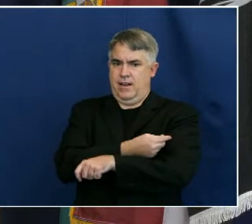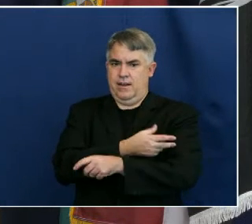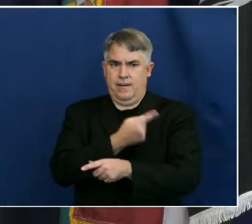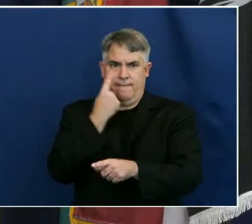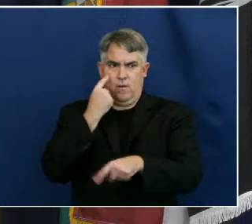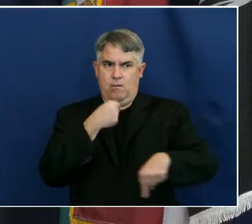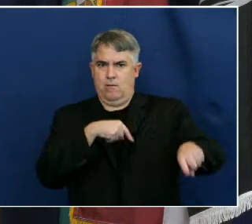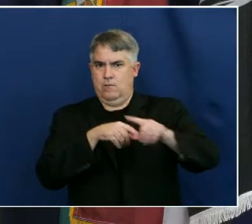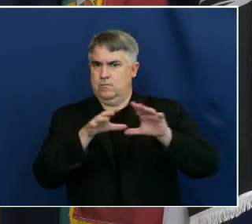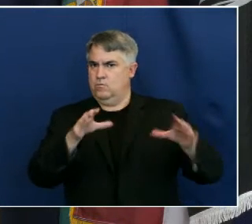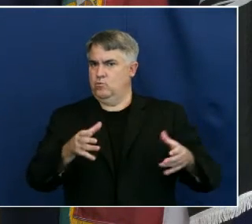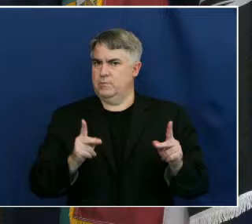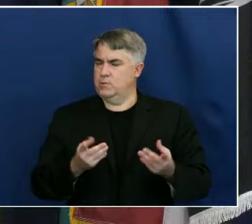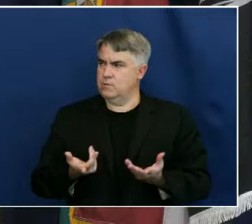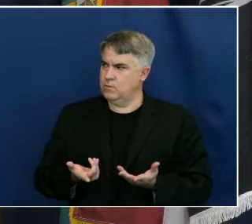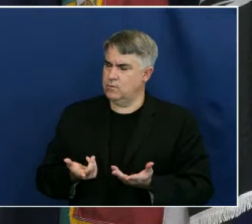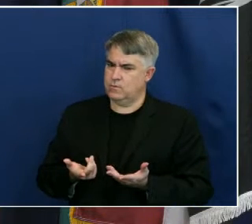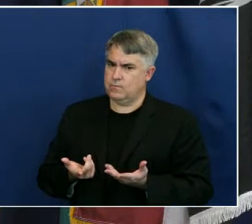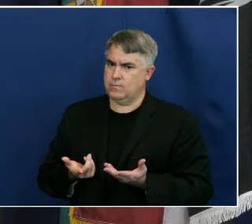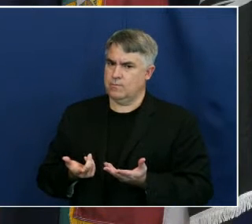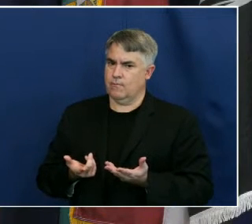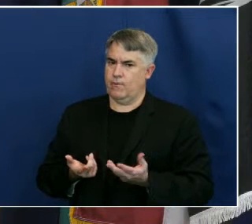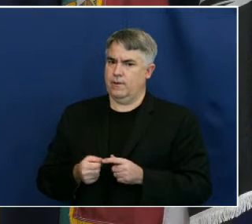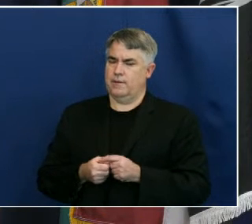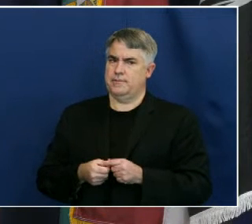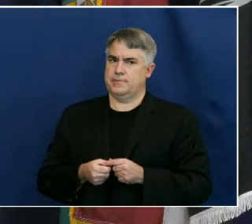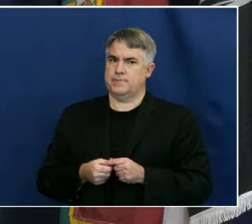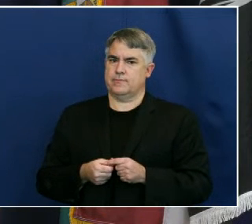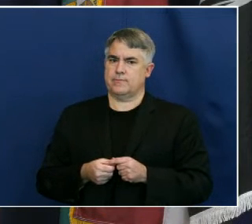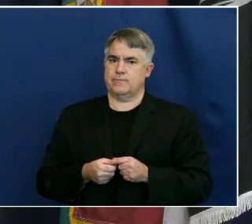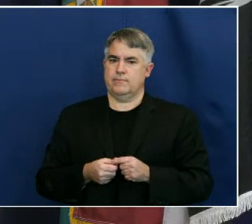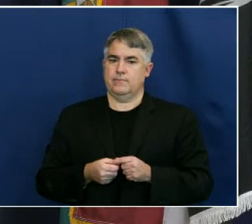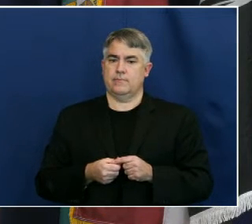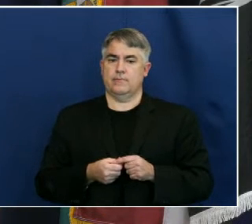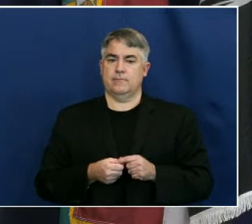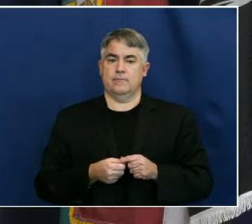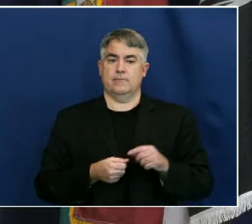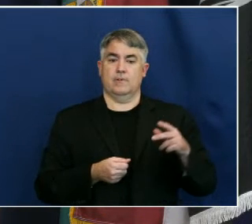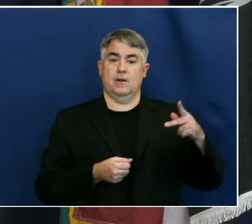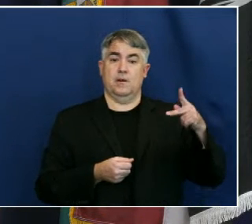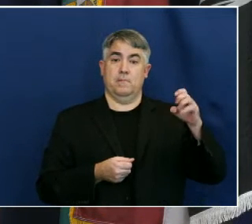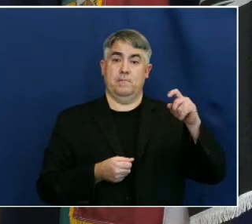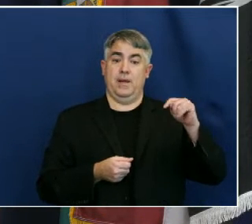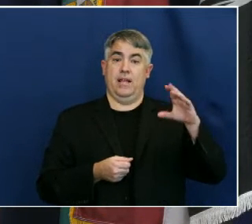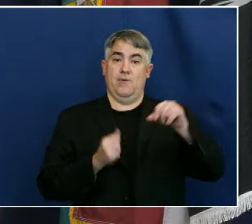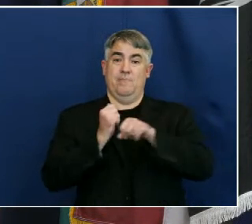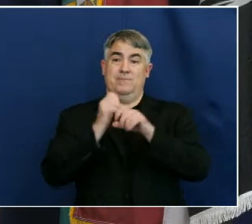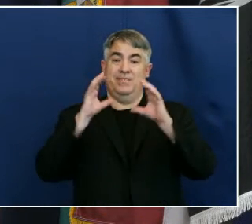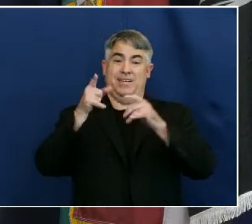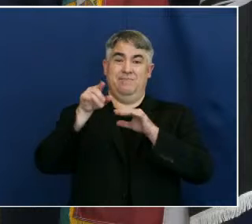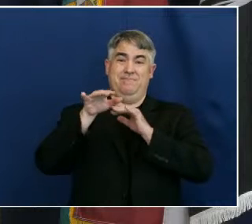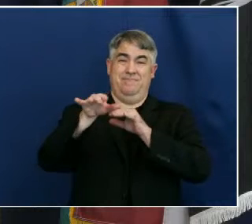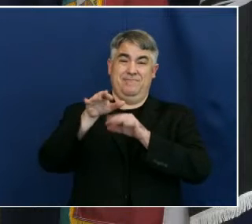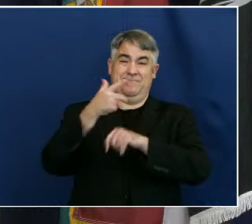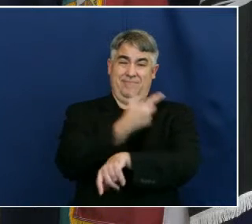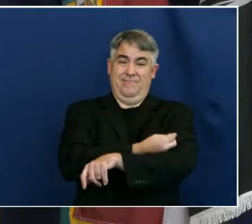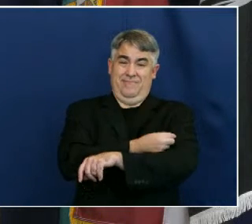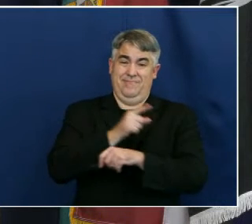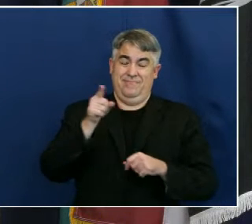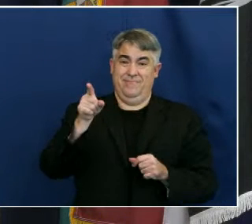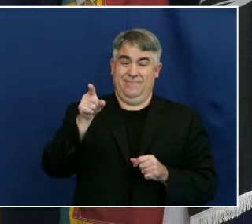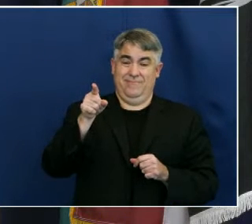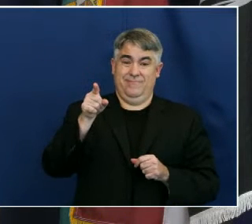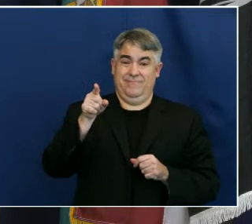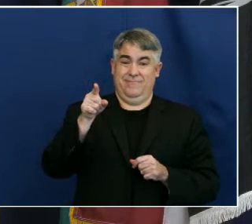the hours-long lines at Petco Park, the vaccination superstation there, and then Chula Vista's seems to be pretty open. So why is